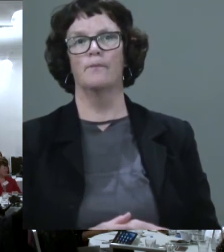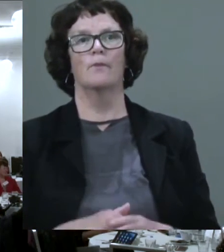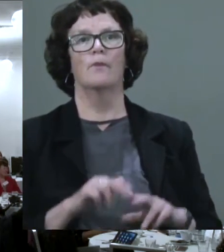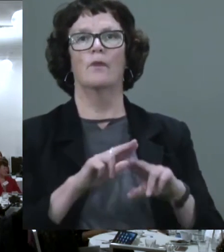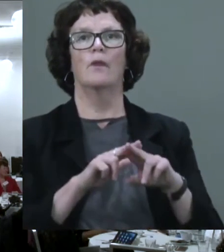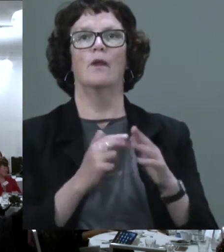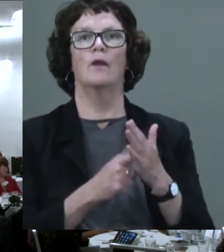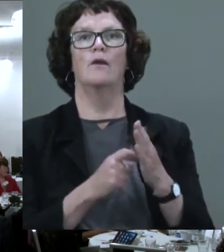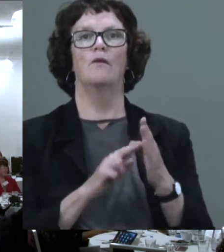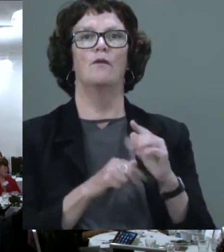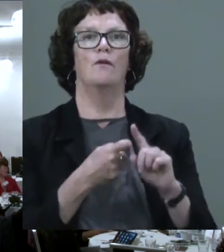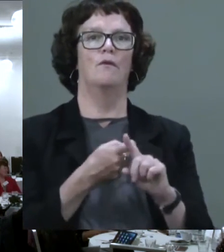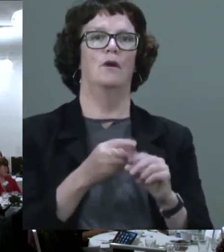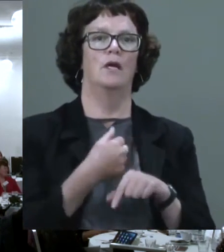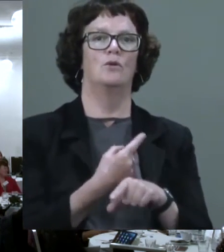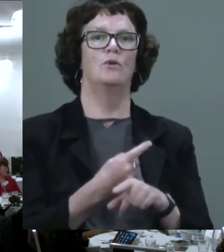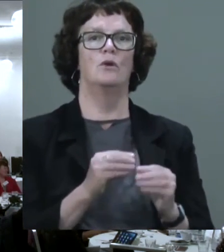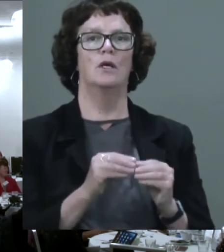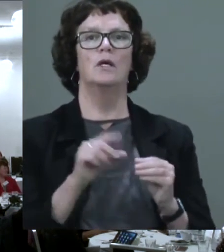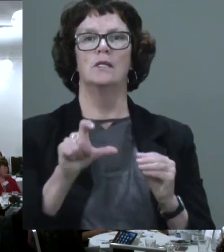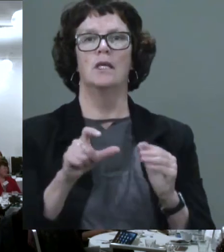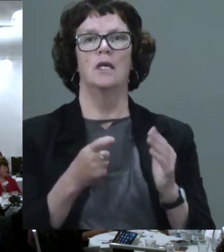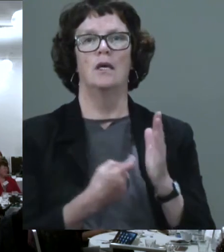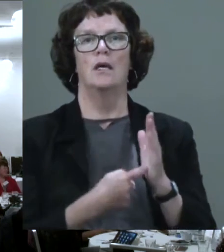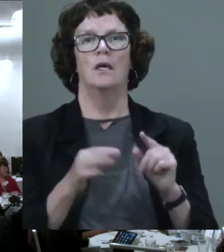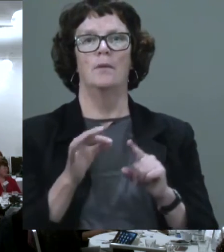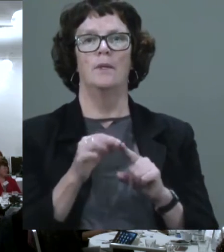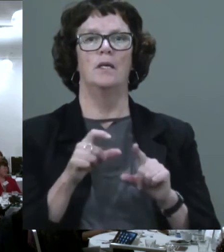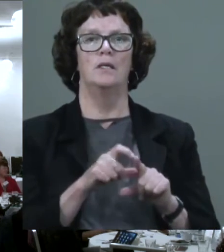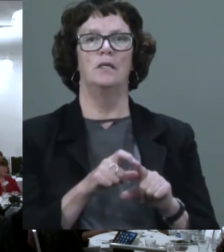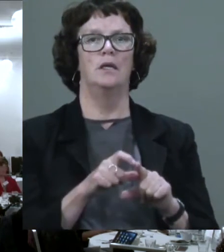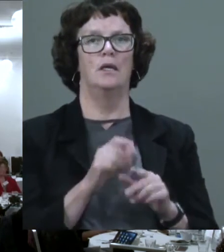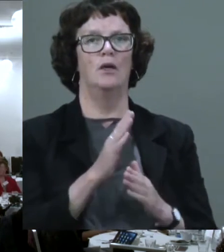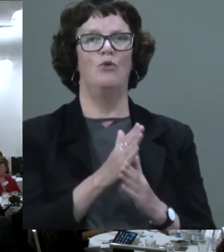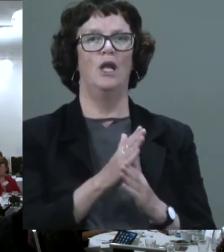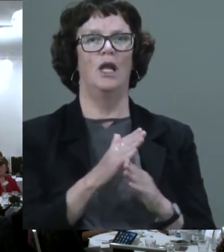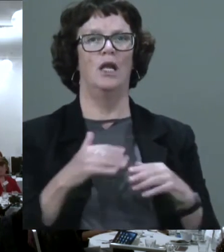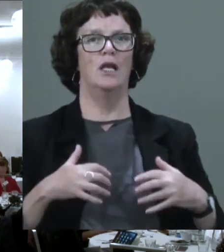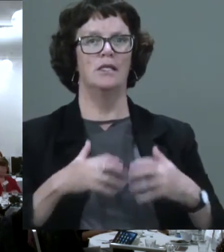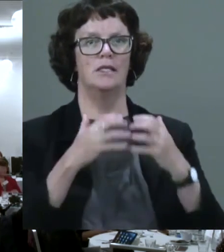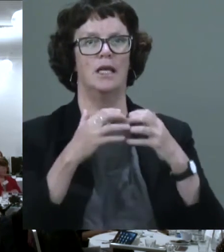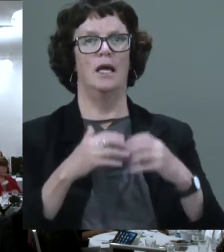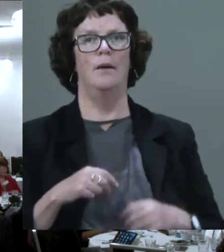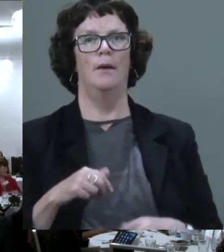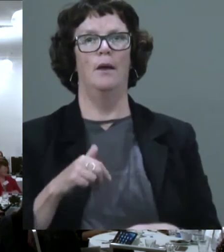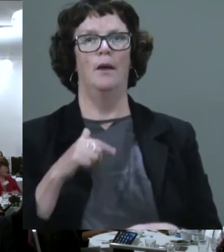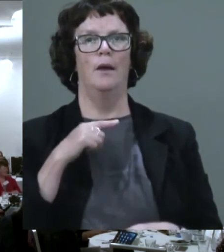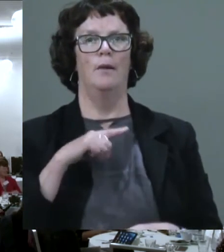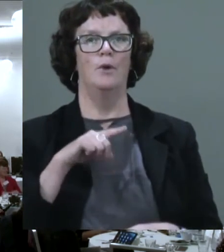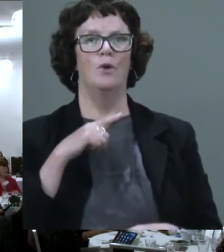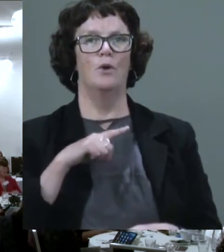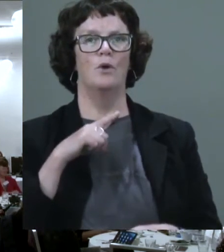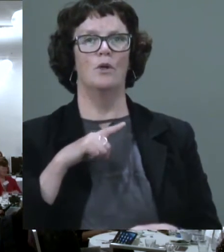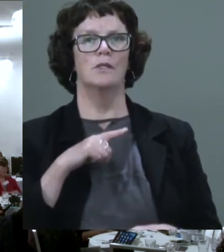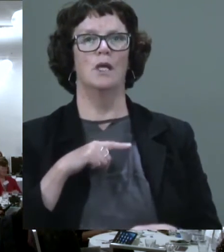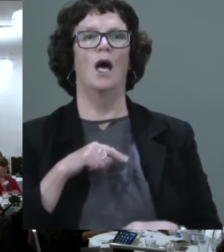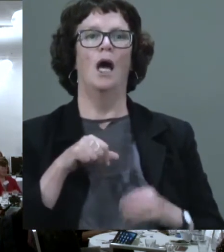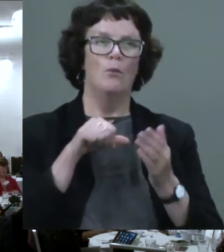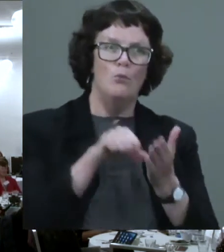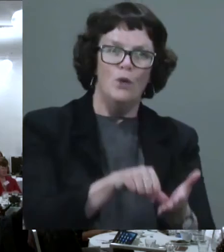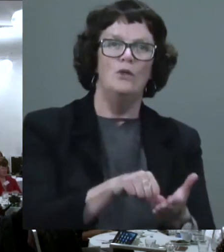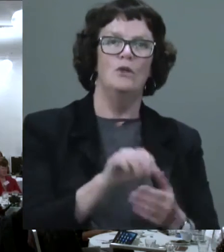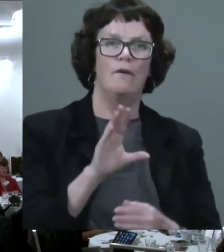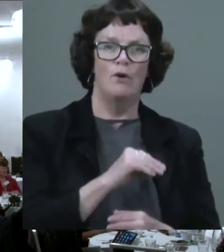The CRPD has come about because of not only pressure from people with